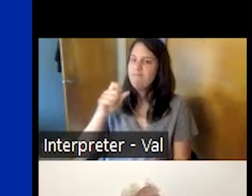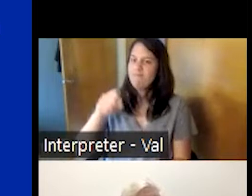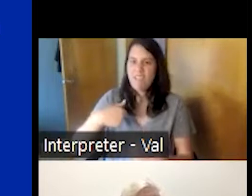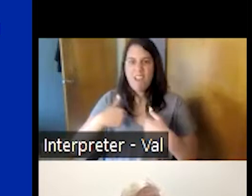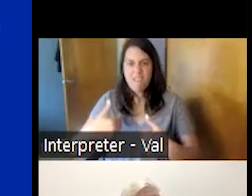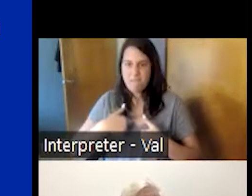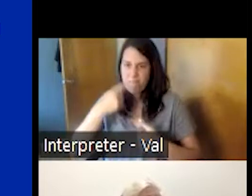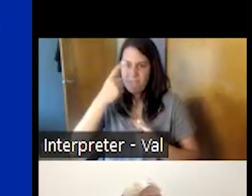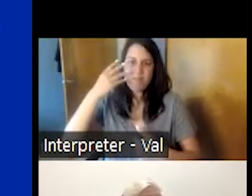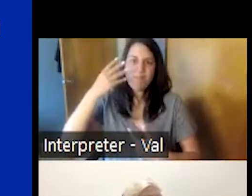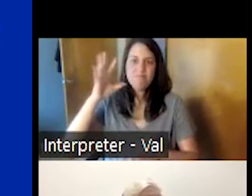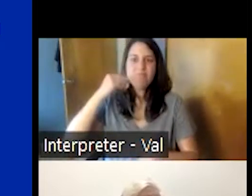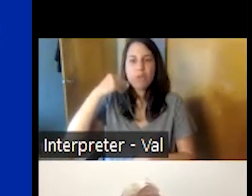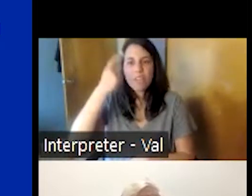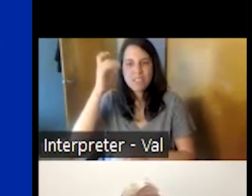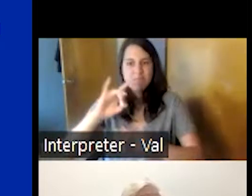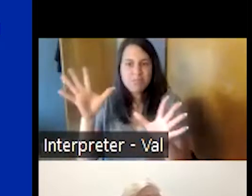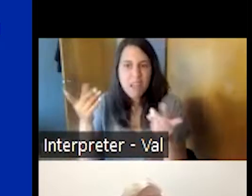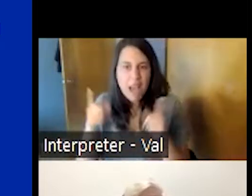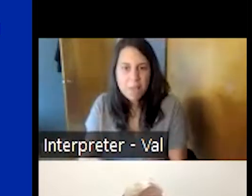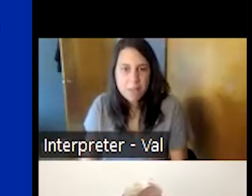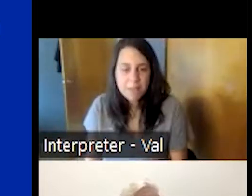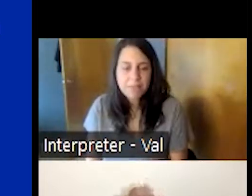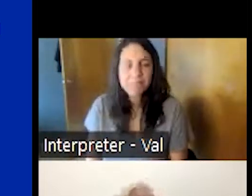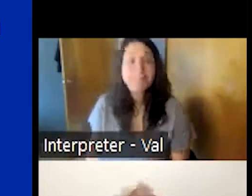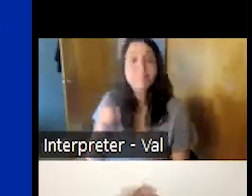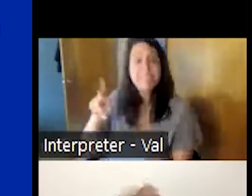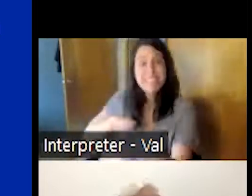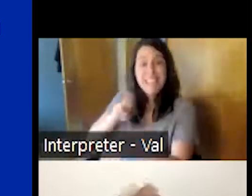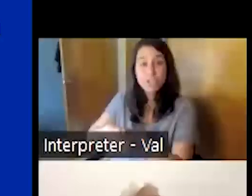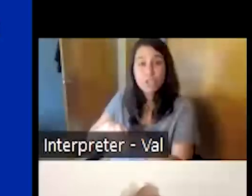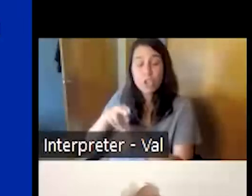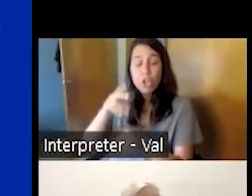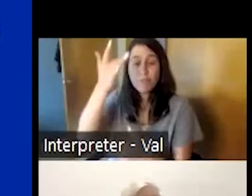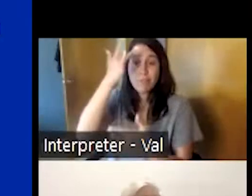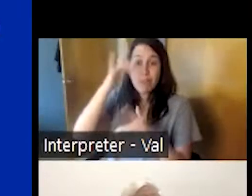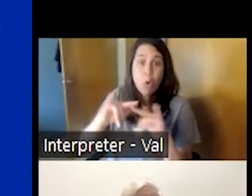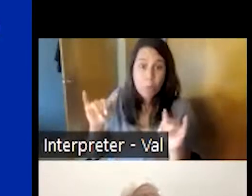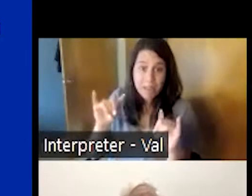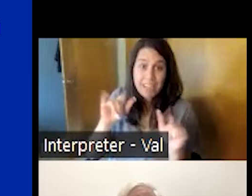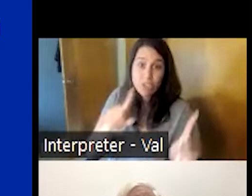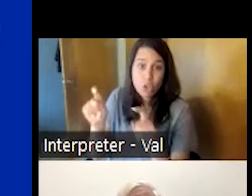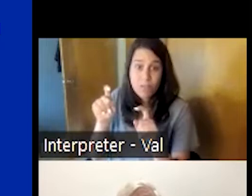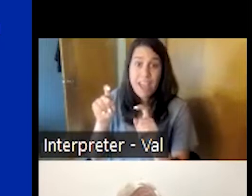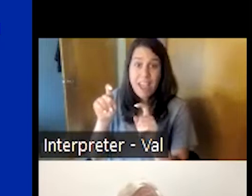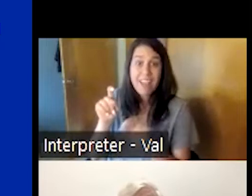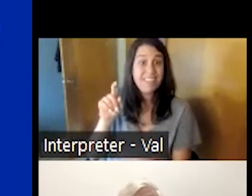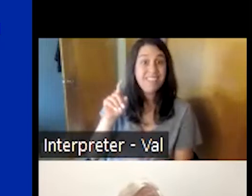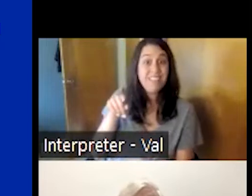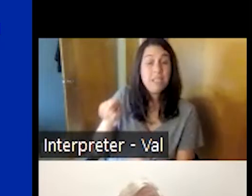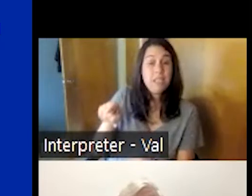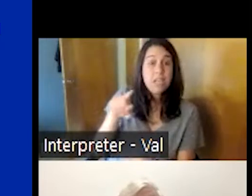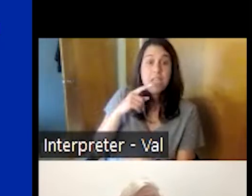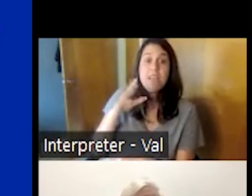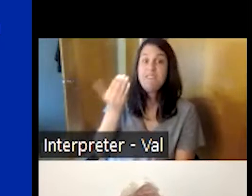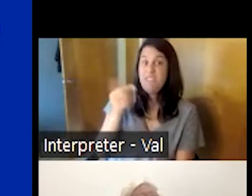Comorbidity Survey, individuals between 15 and 54 of individuals between those ages, 60% of men reported exposure to a